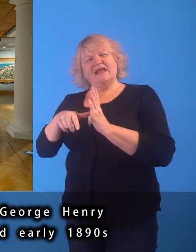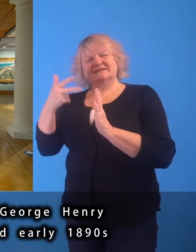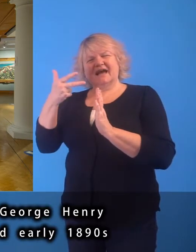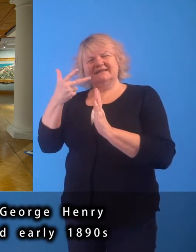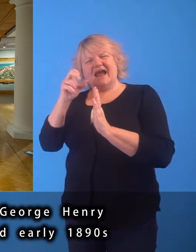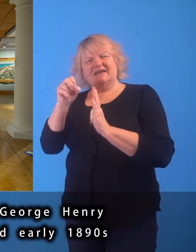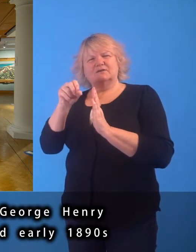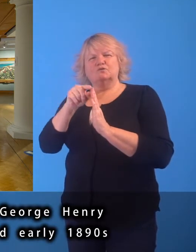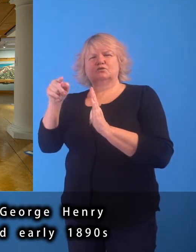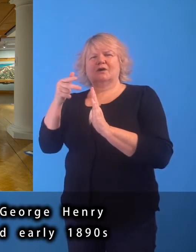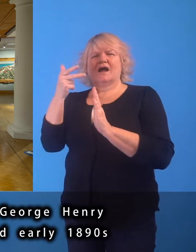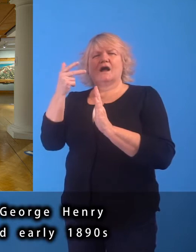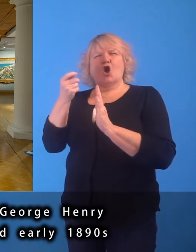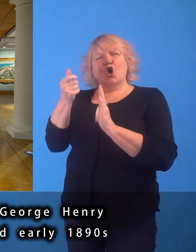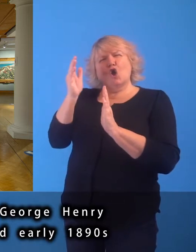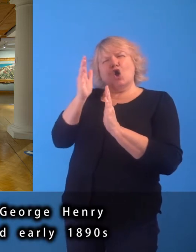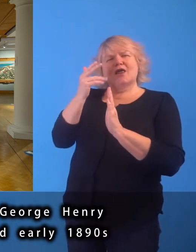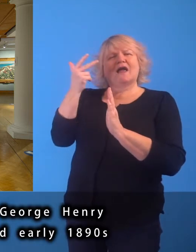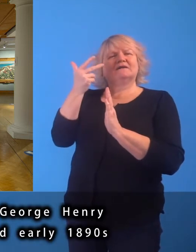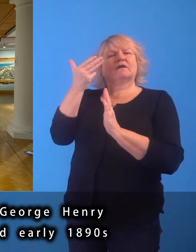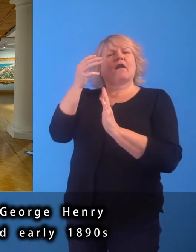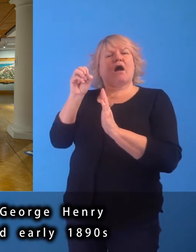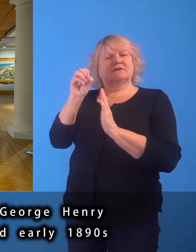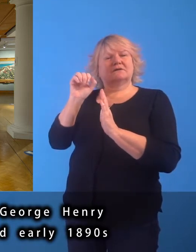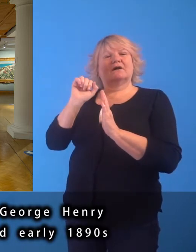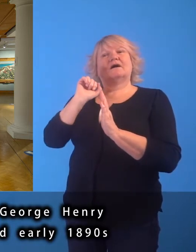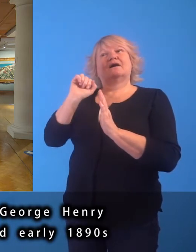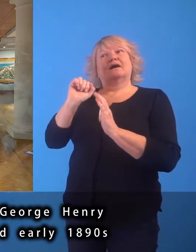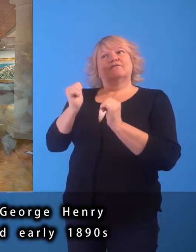His friendship with fellow artist George Henry,